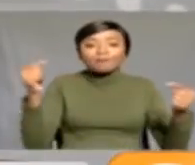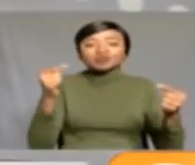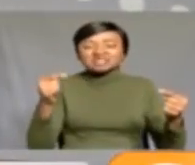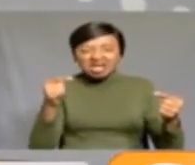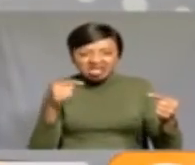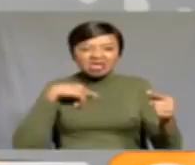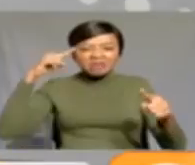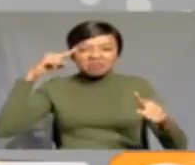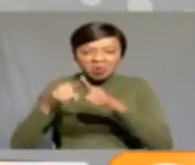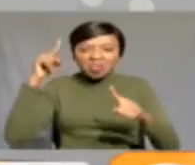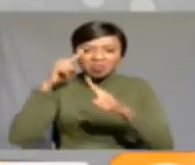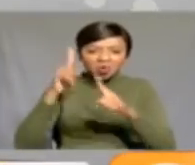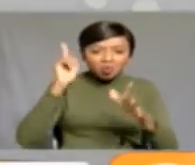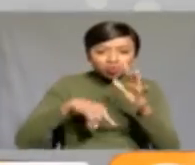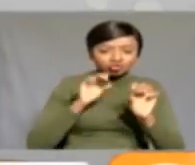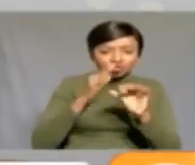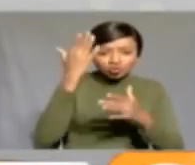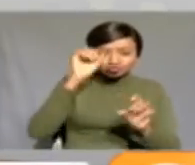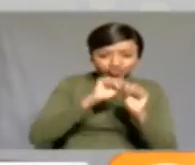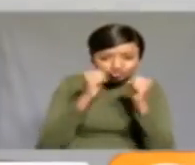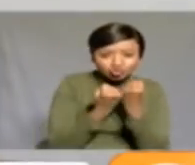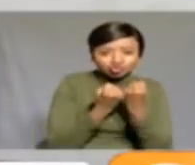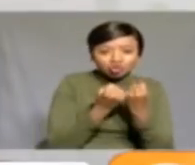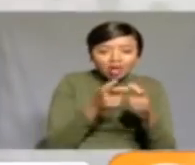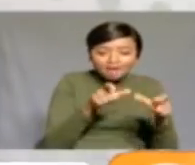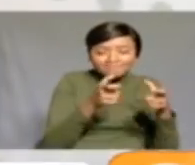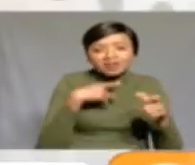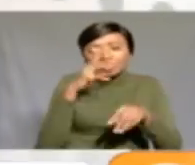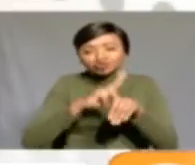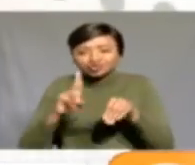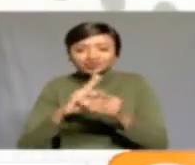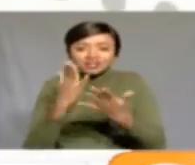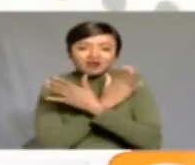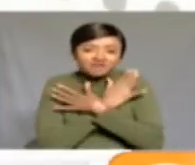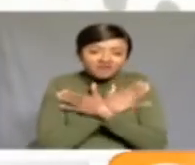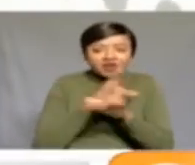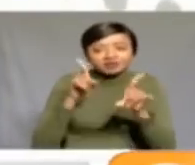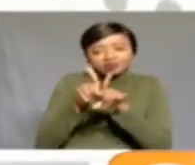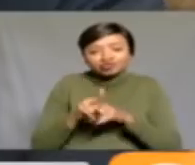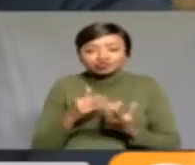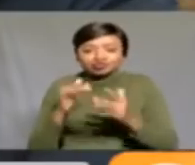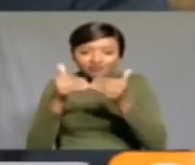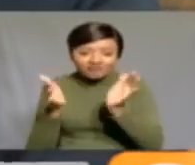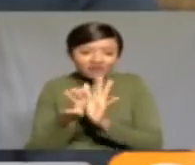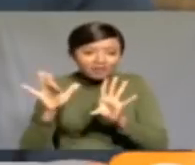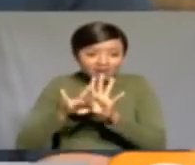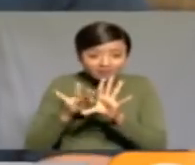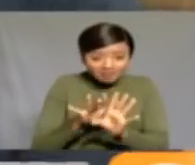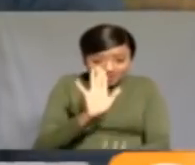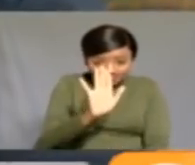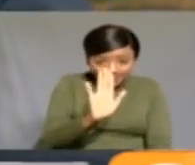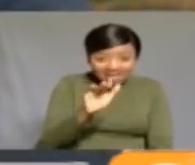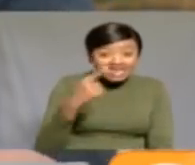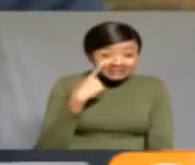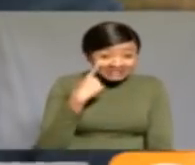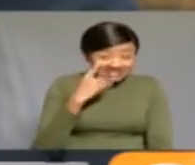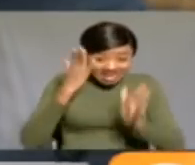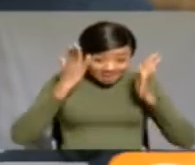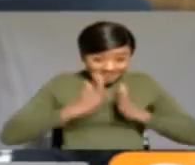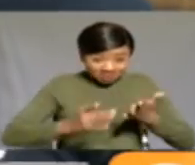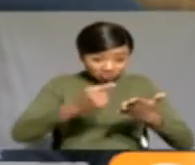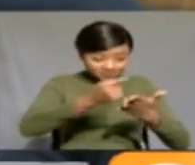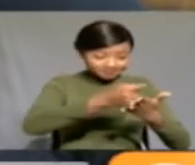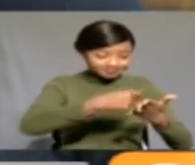media and use their friends and family members to reach out before they can execute their plan. When you see somebody writing a suicide